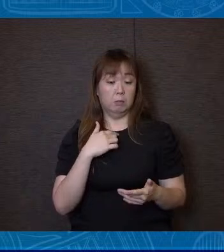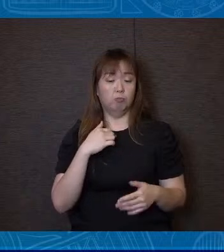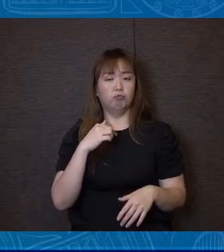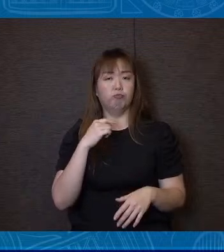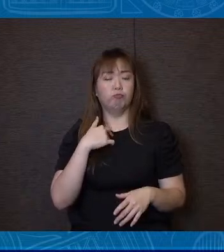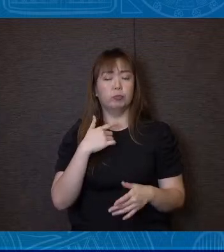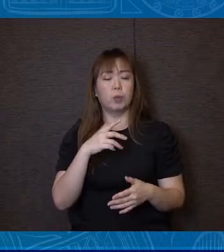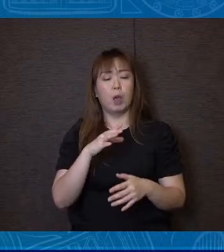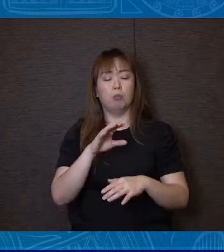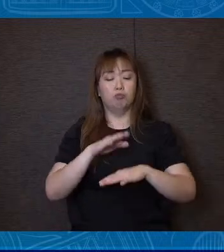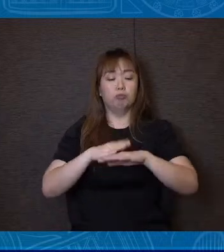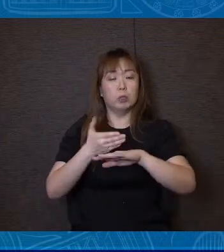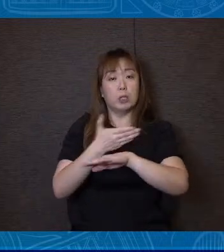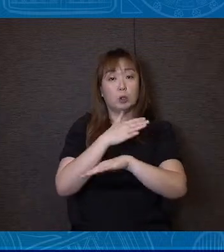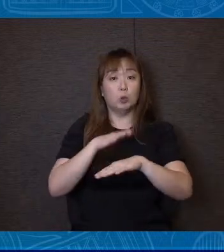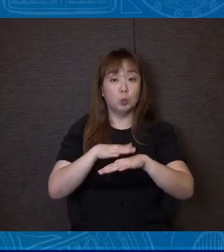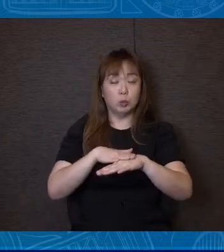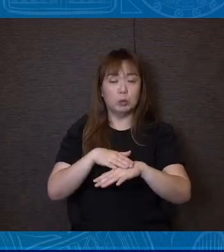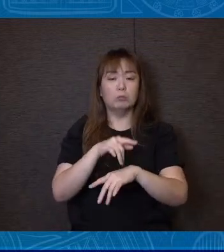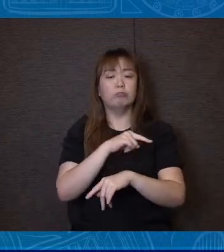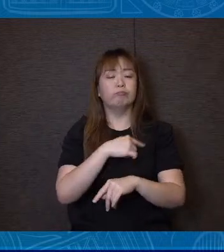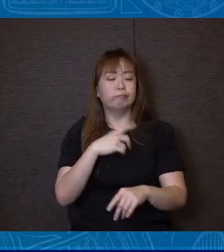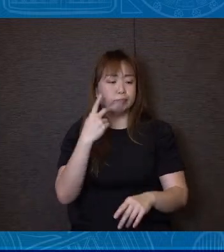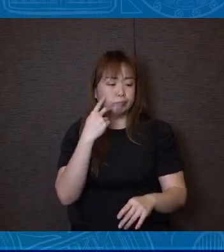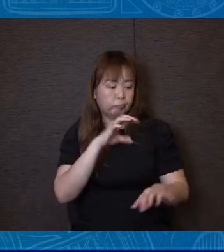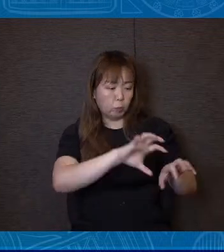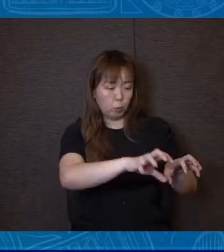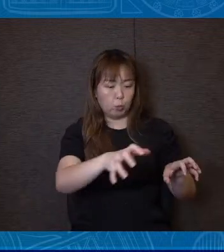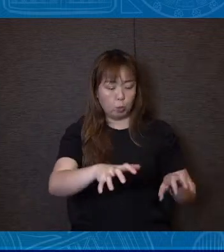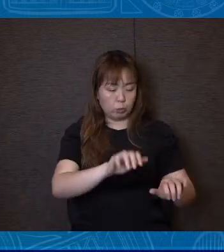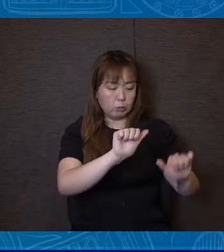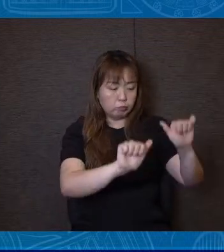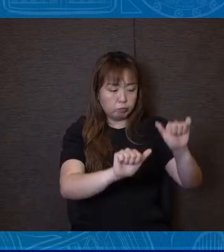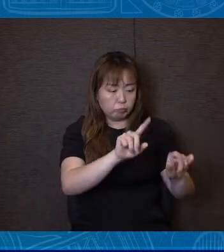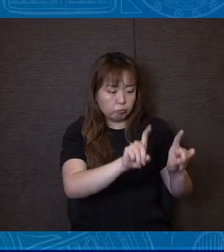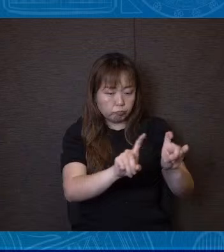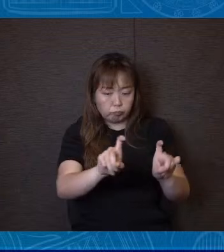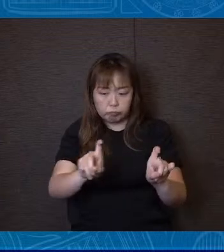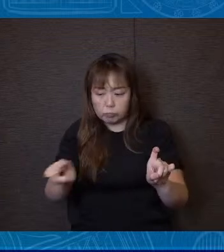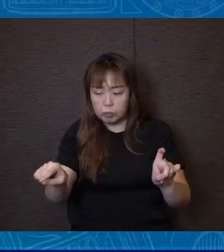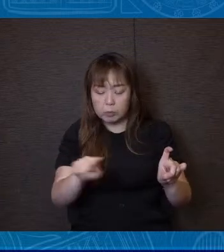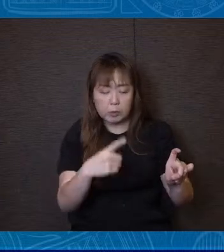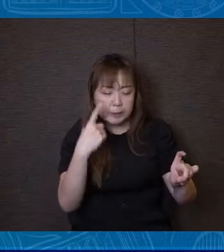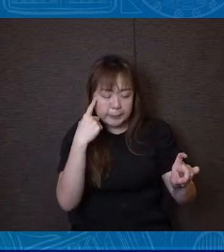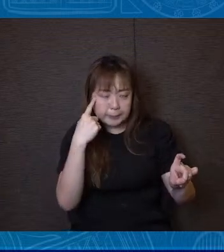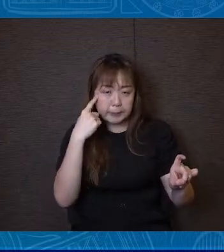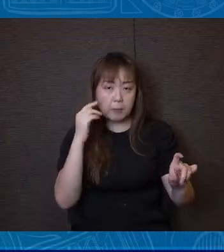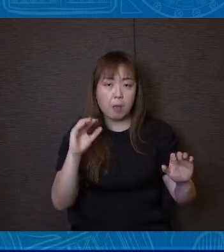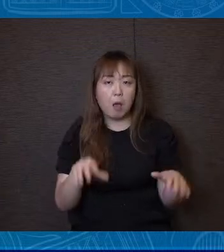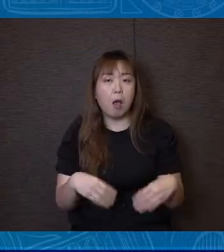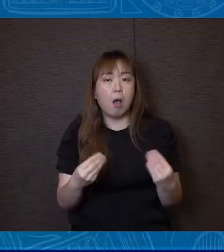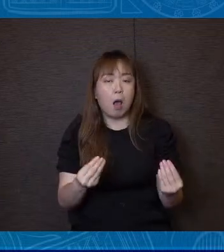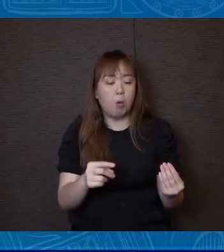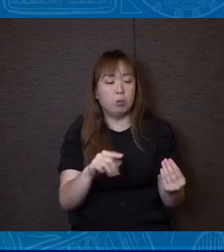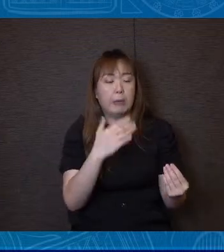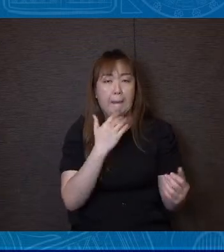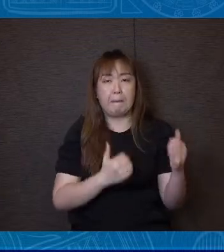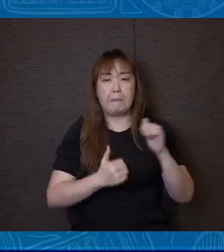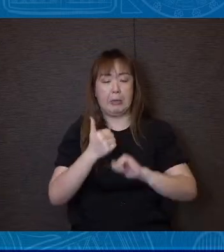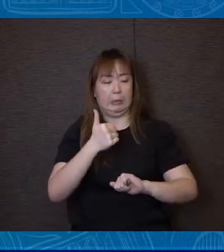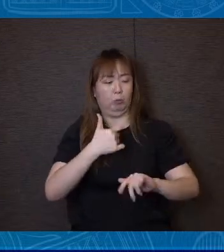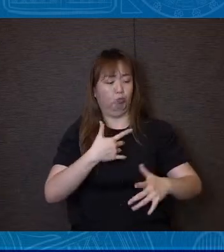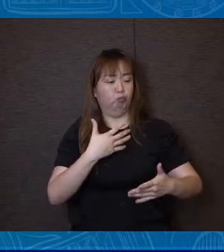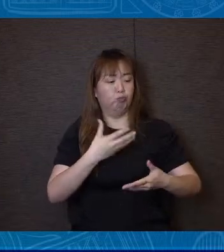initiative, the DCM is used for the country assessments to do precisely this, to help figure out how best to roll